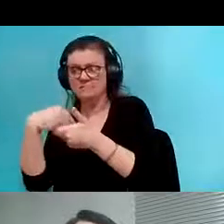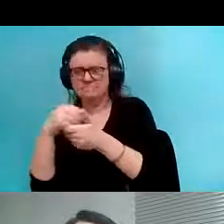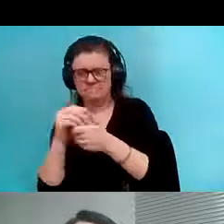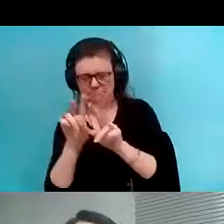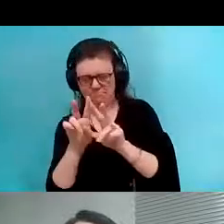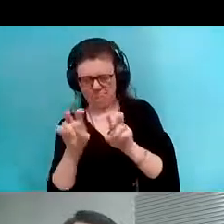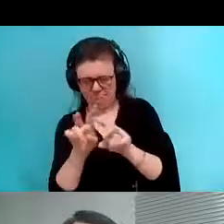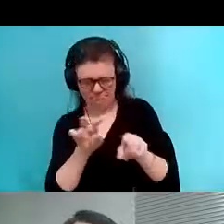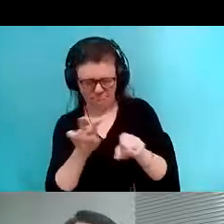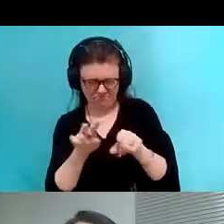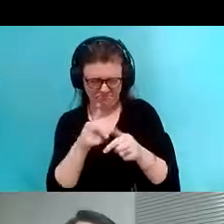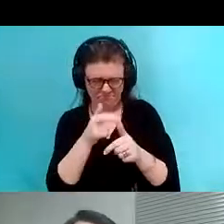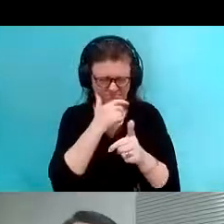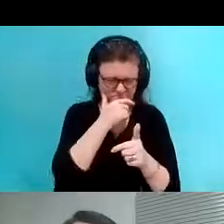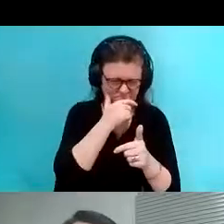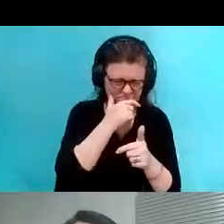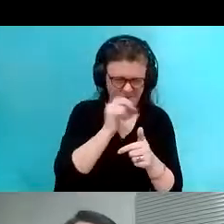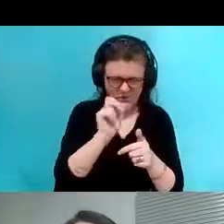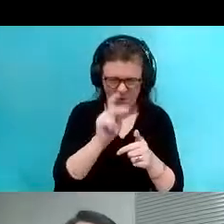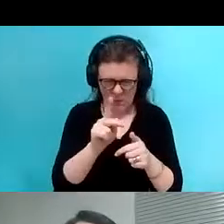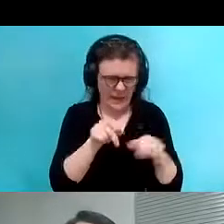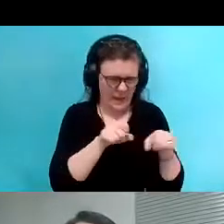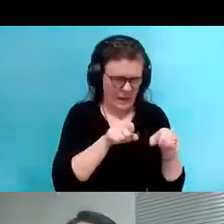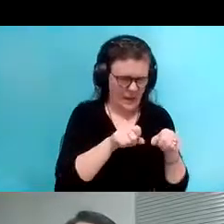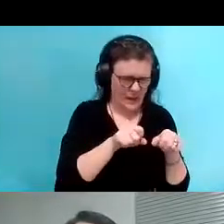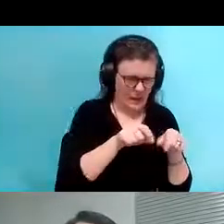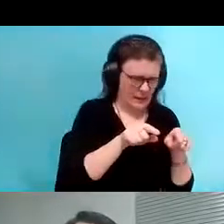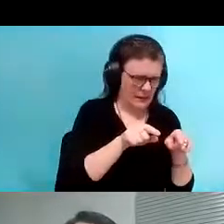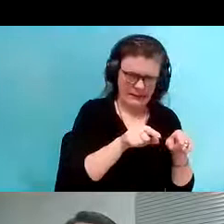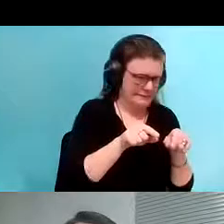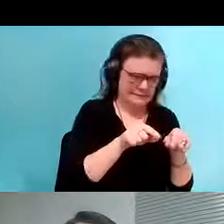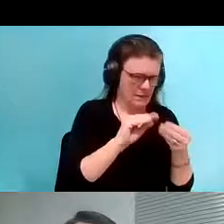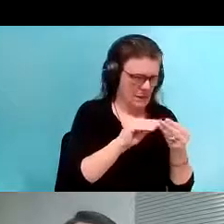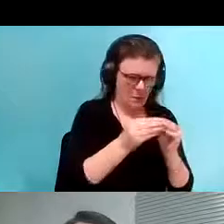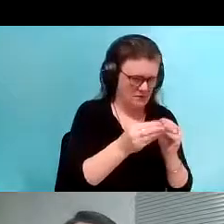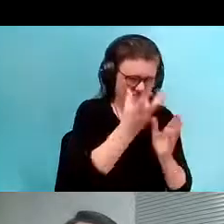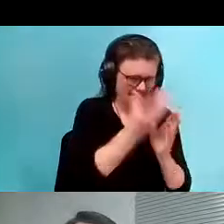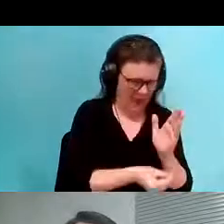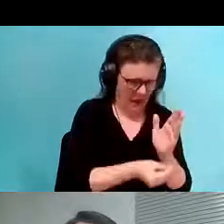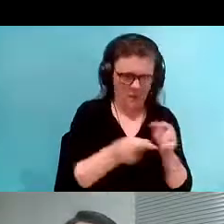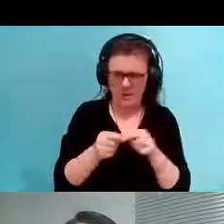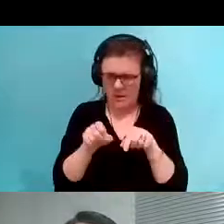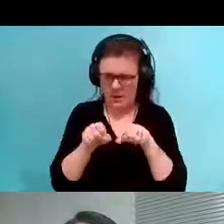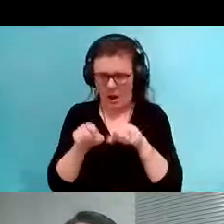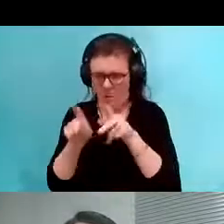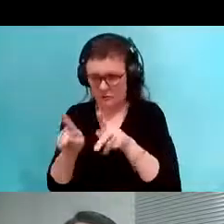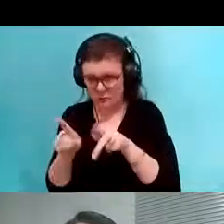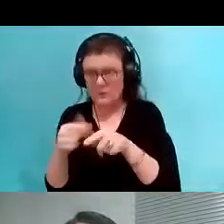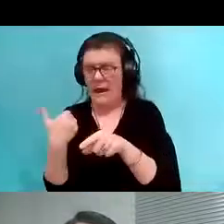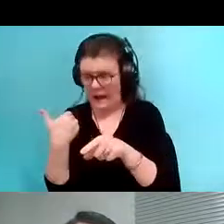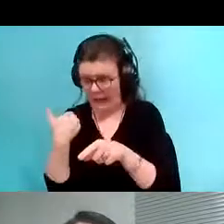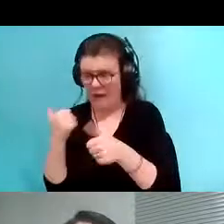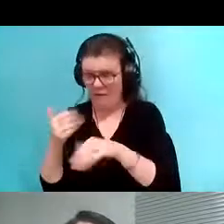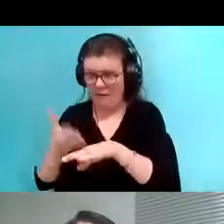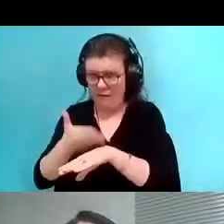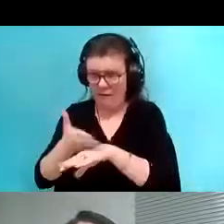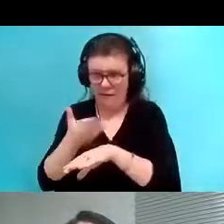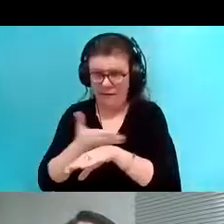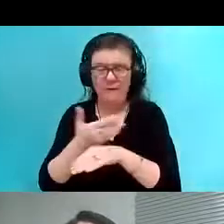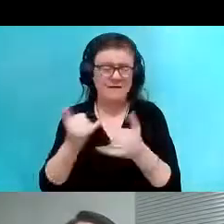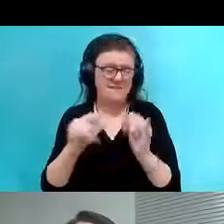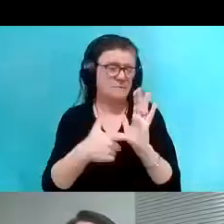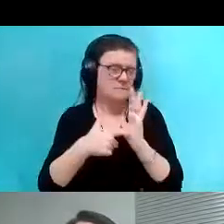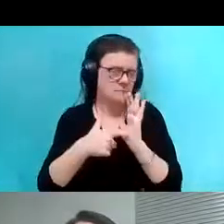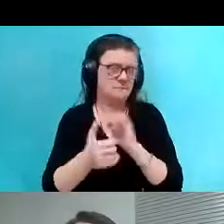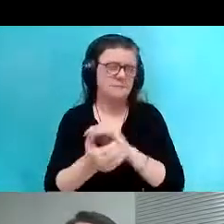the potential gaps, opportunities for the possible policy changes that are required at the moment.